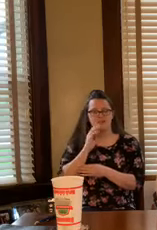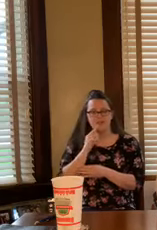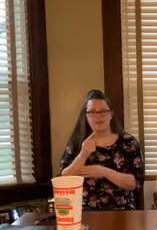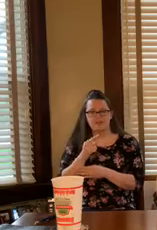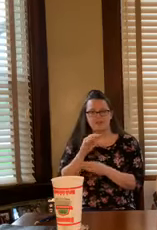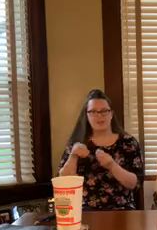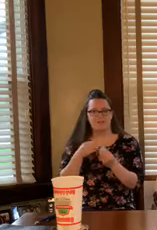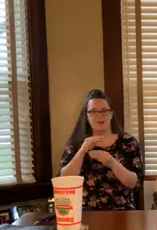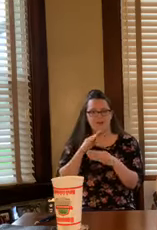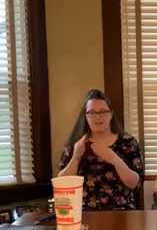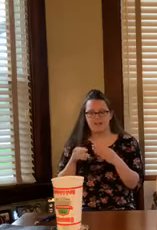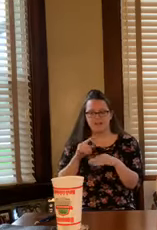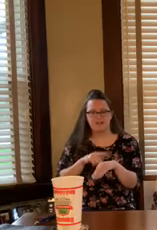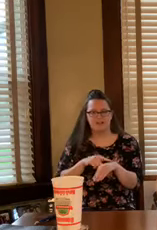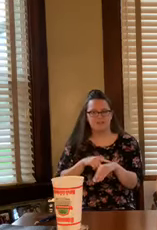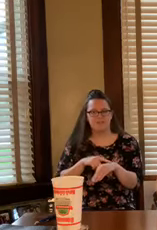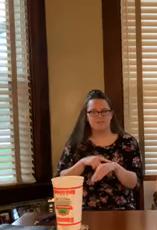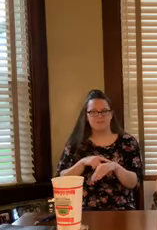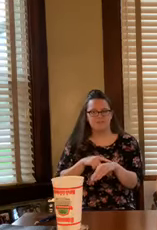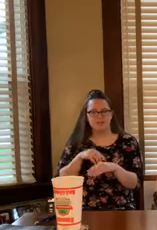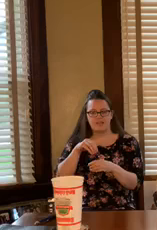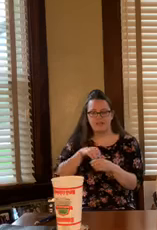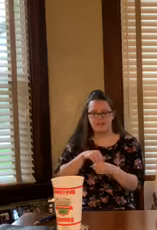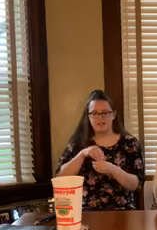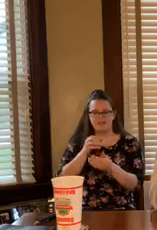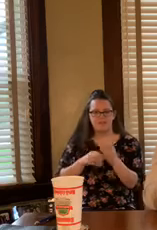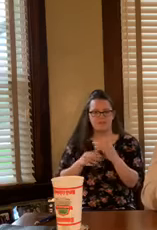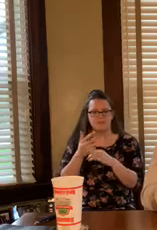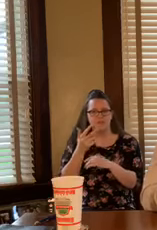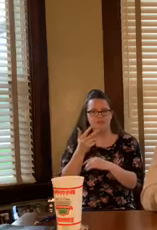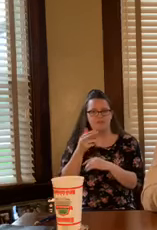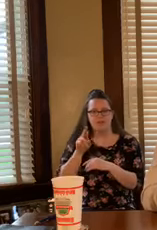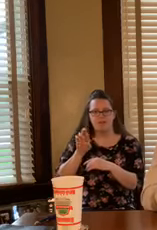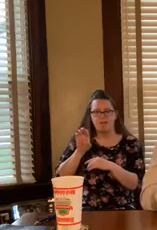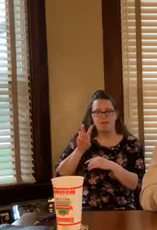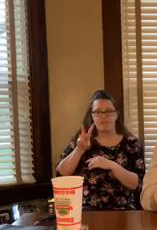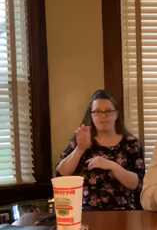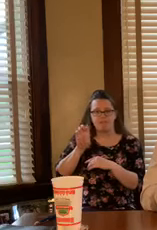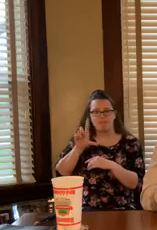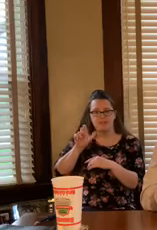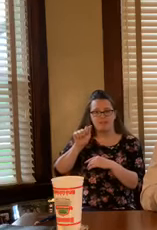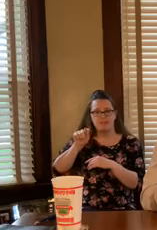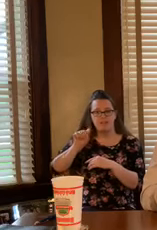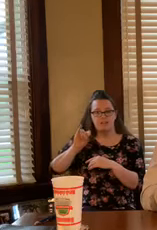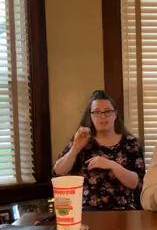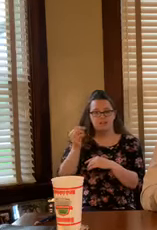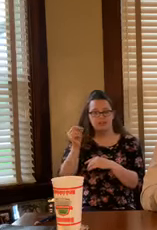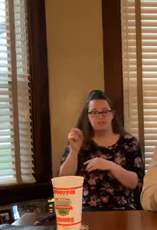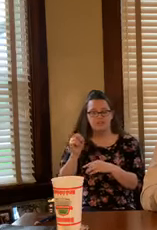third chapter of the book of Revelations, I believe it's around verse 19 or verse 20.